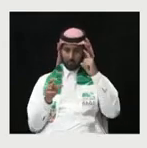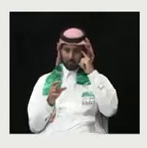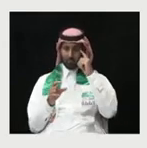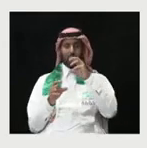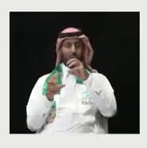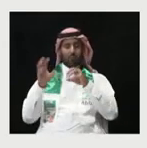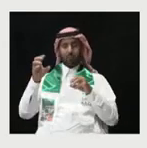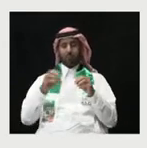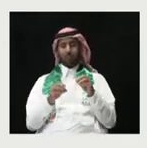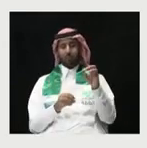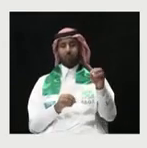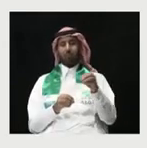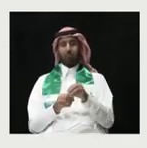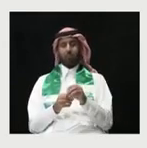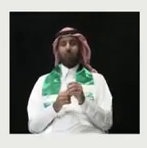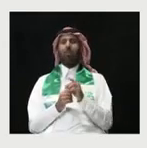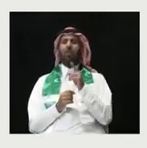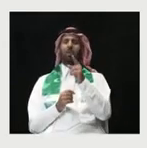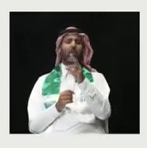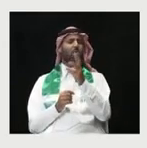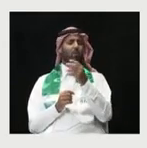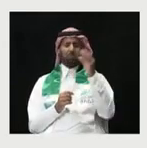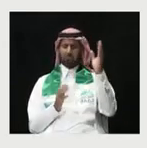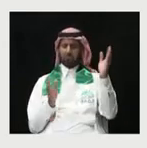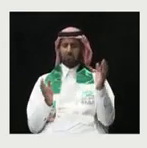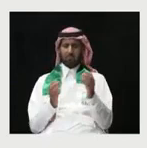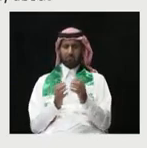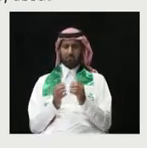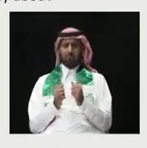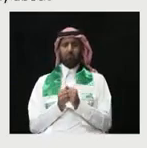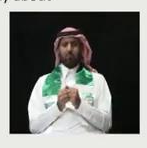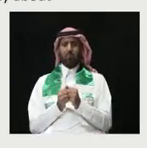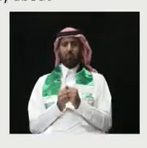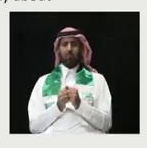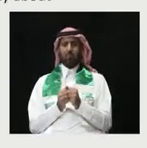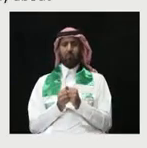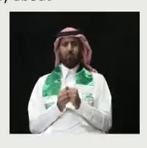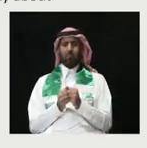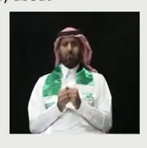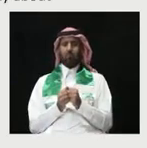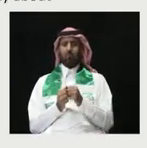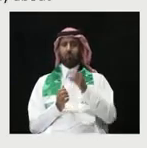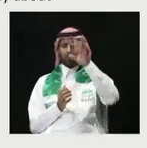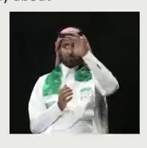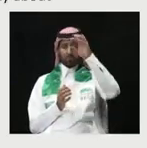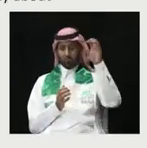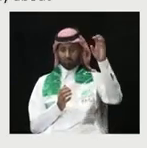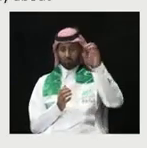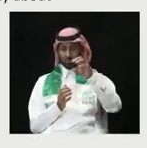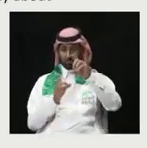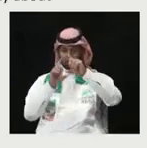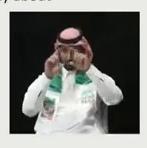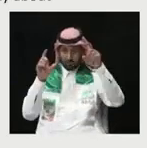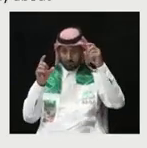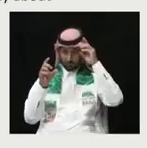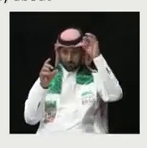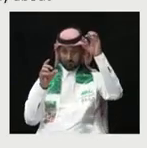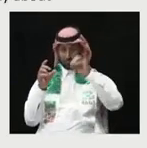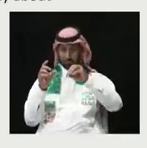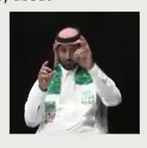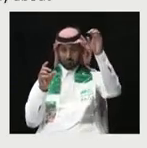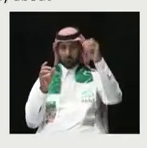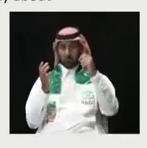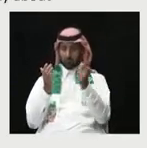of these, whether yours or or mine. Use the information in the chart to write